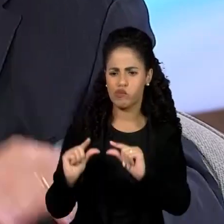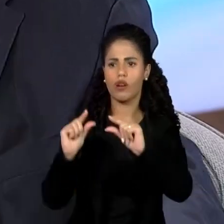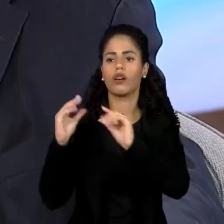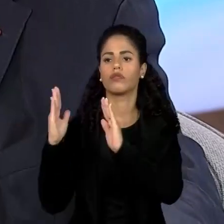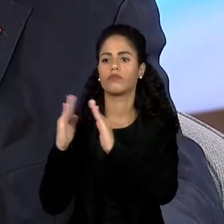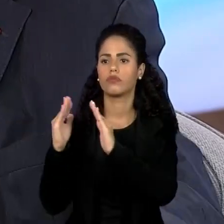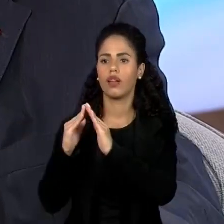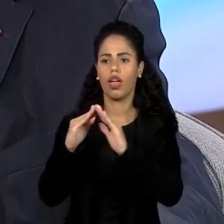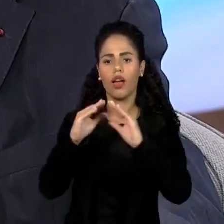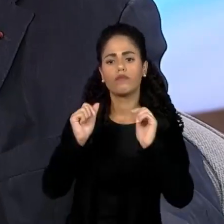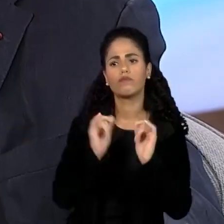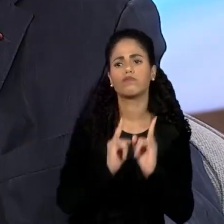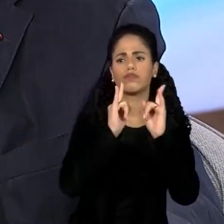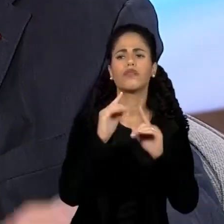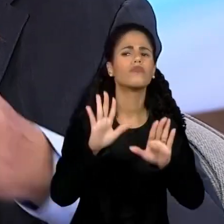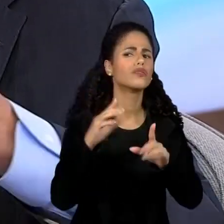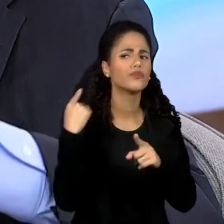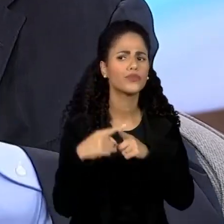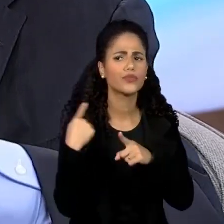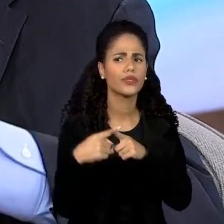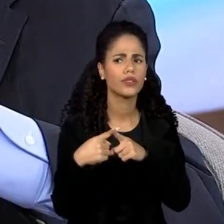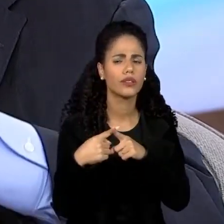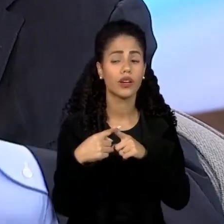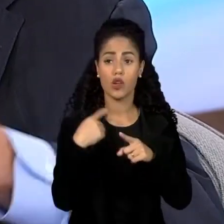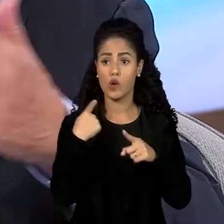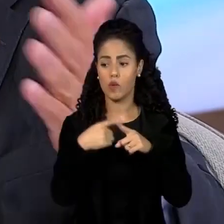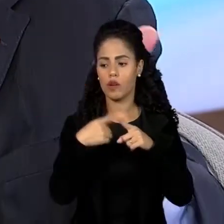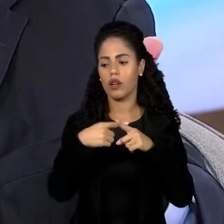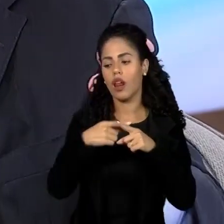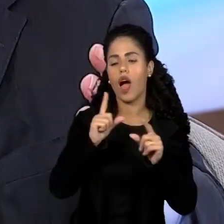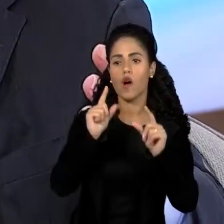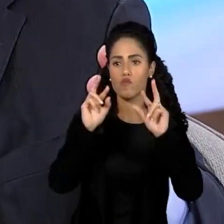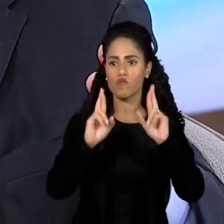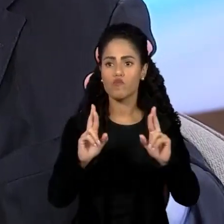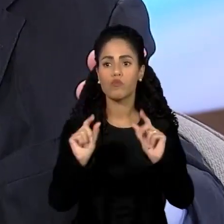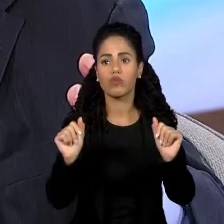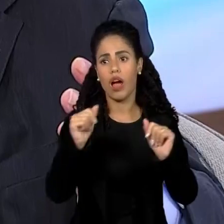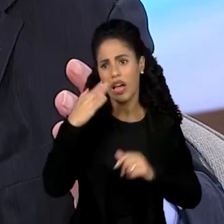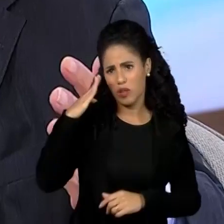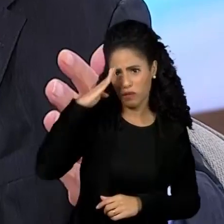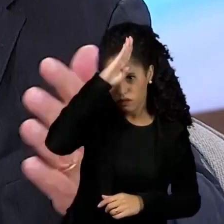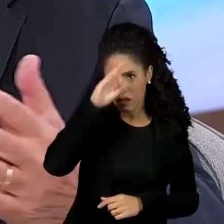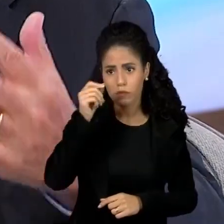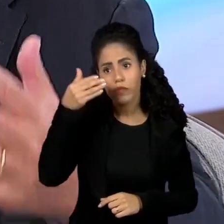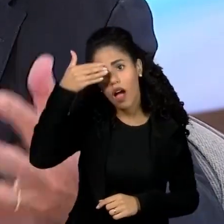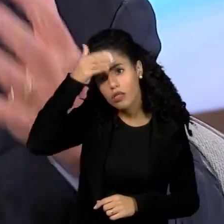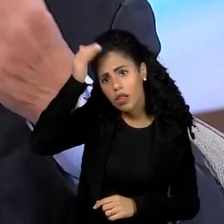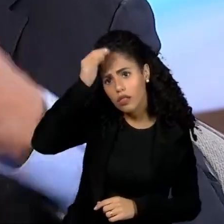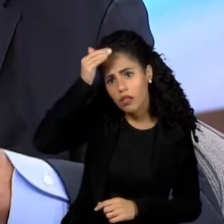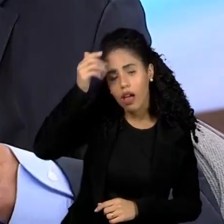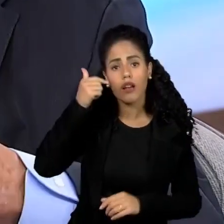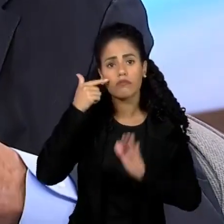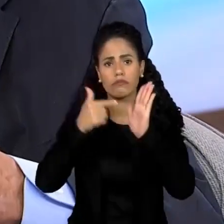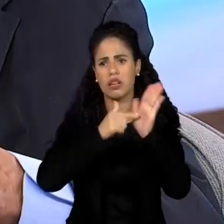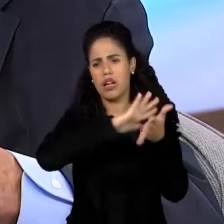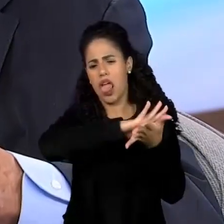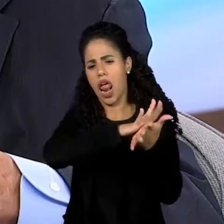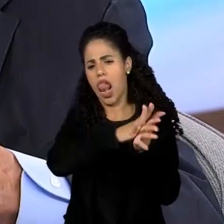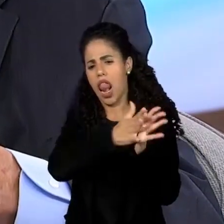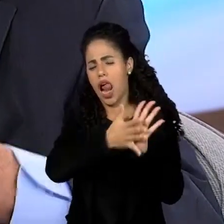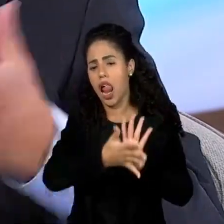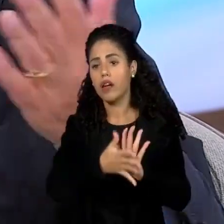Why? Under Trump, we killed off more than 1 million Americans. When you have fewer